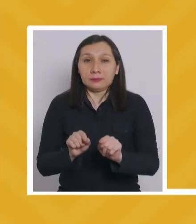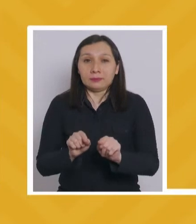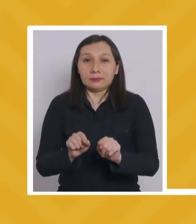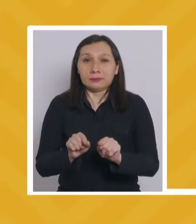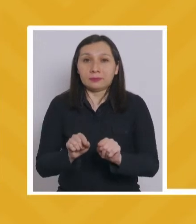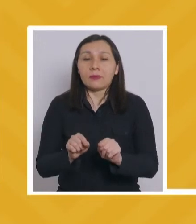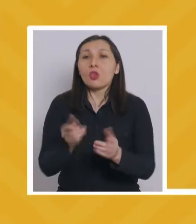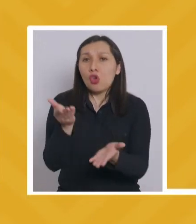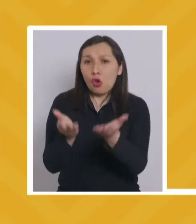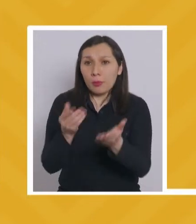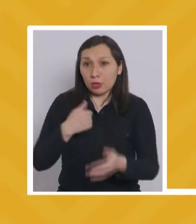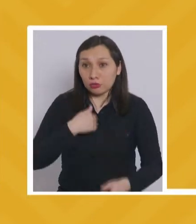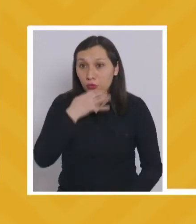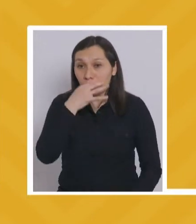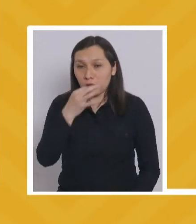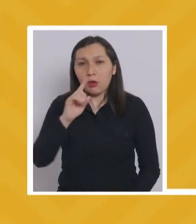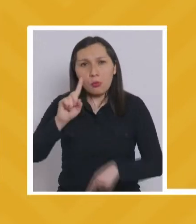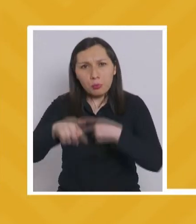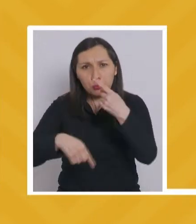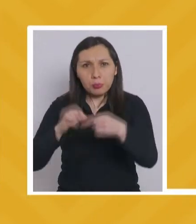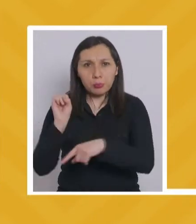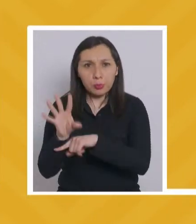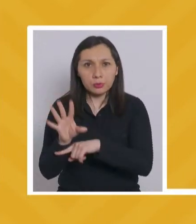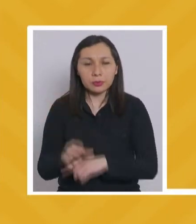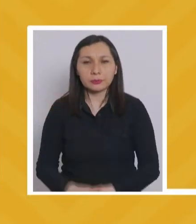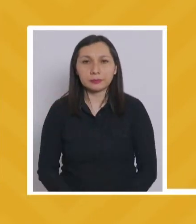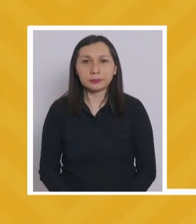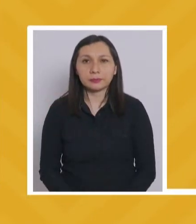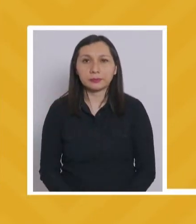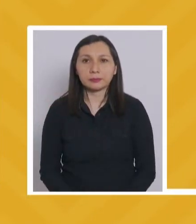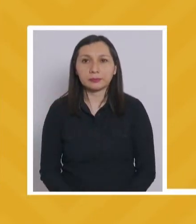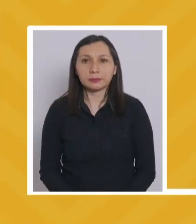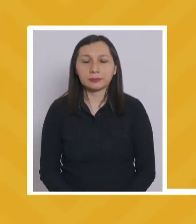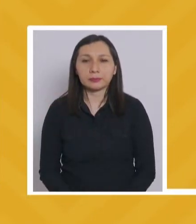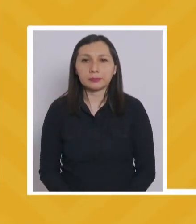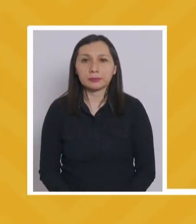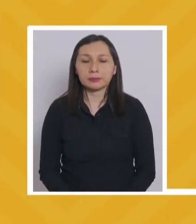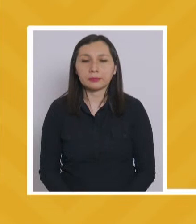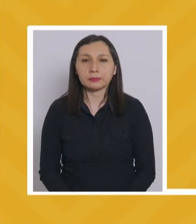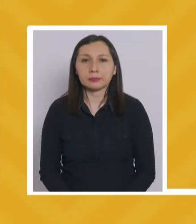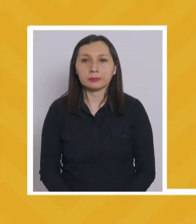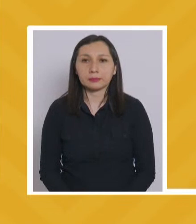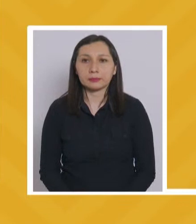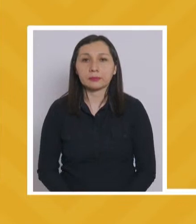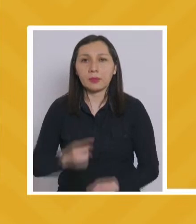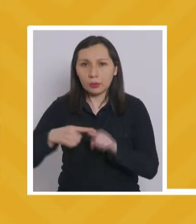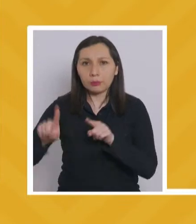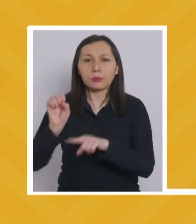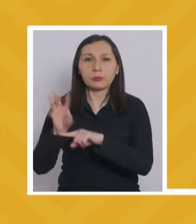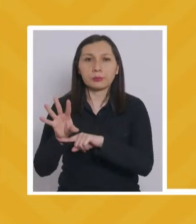doses as a whole. That is the comparison that I'm mentioning. And the next one.